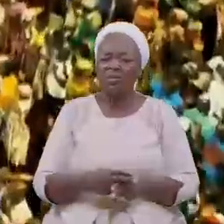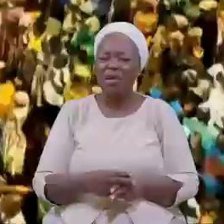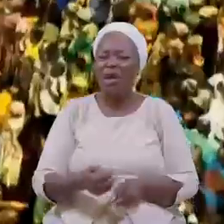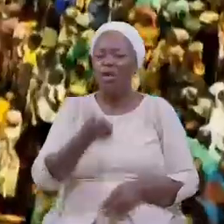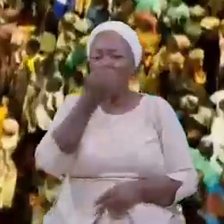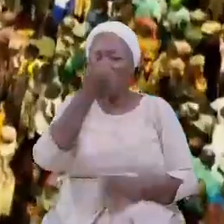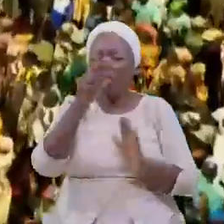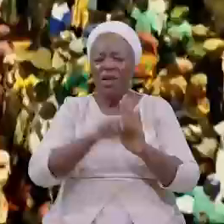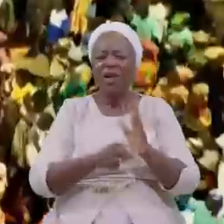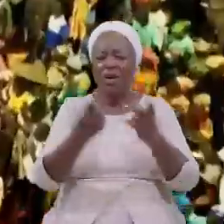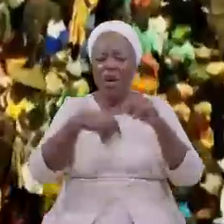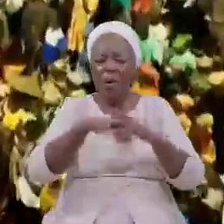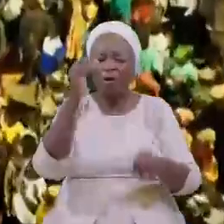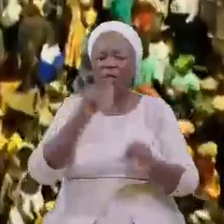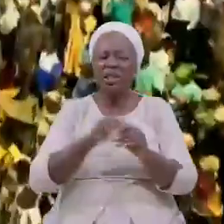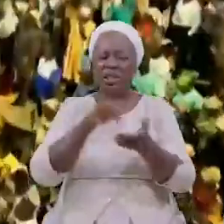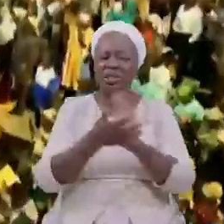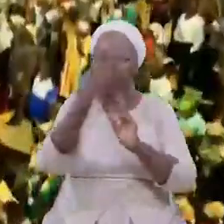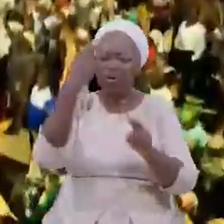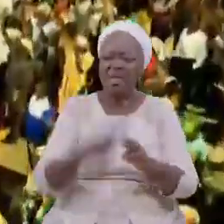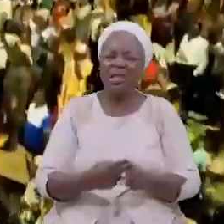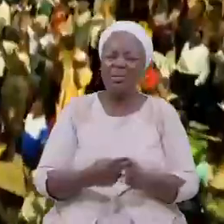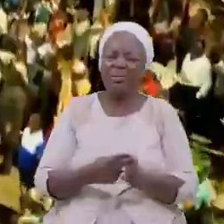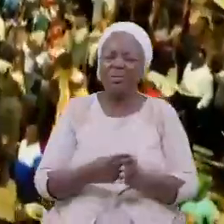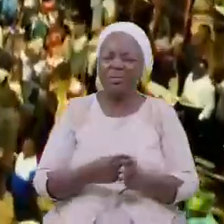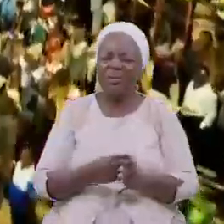Dumbness, come out in Jesus' name.